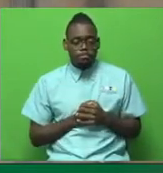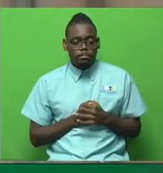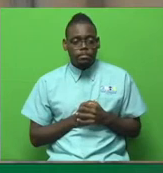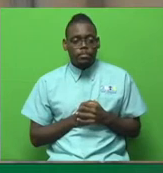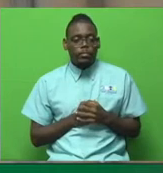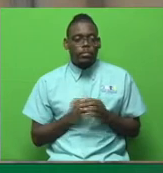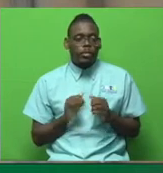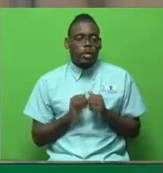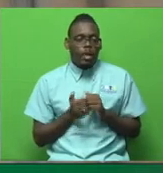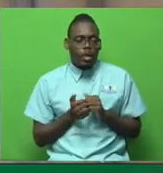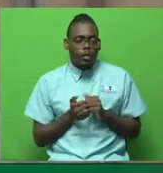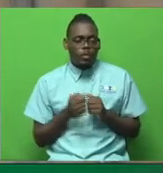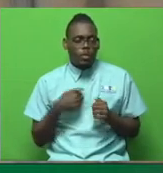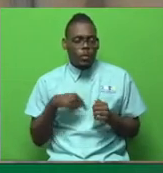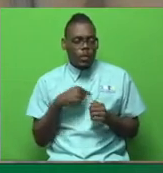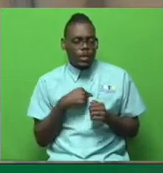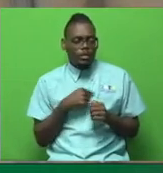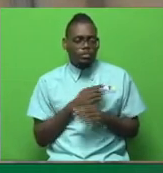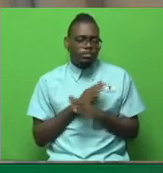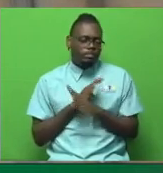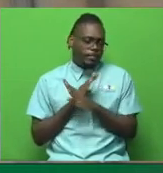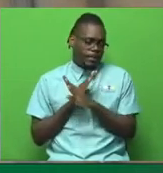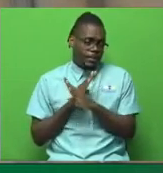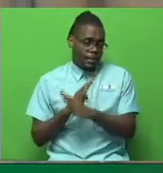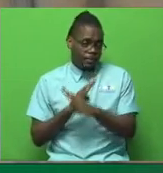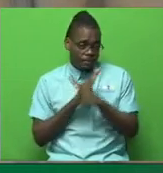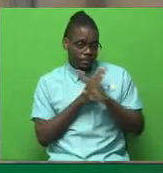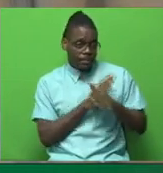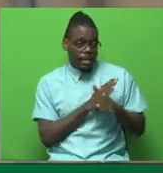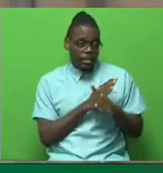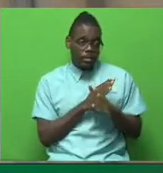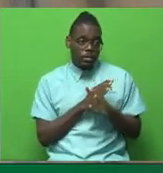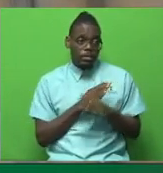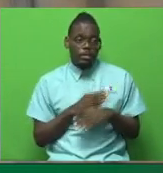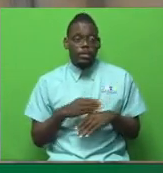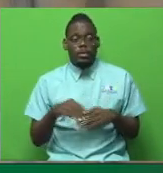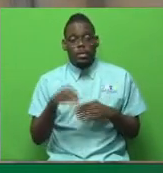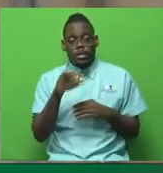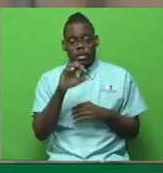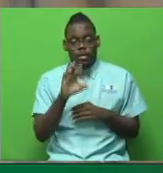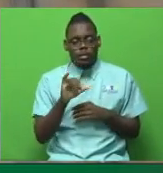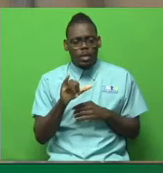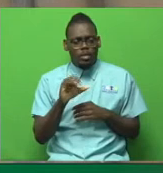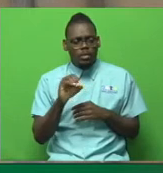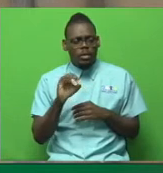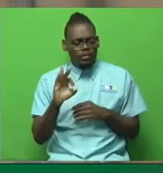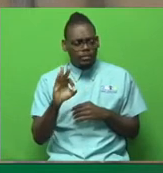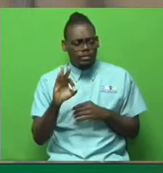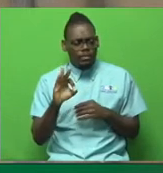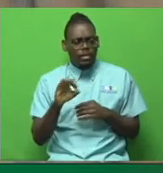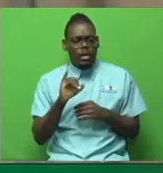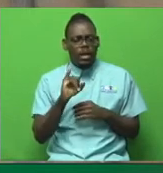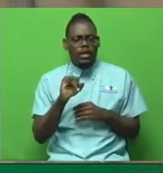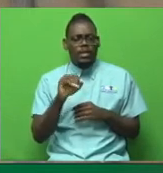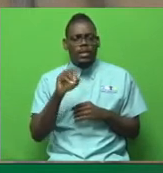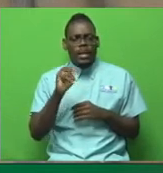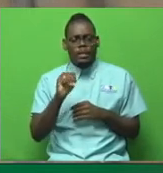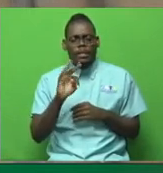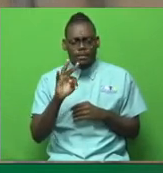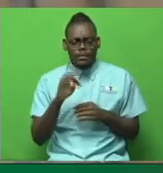the abyss of an IMF program we have avoided the abyss of devaluation